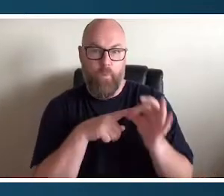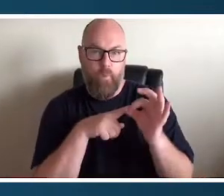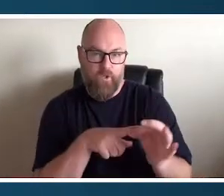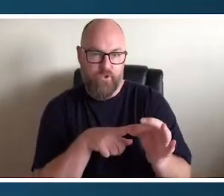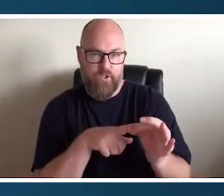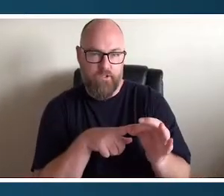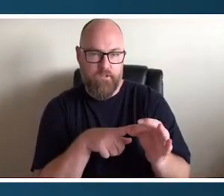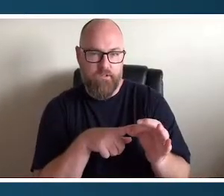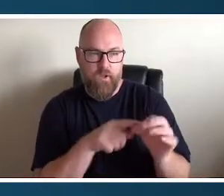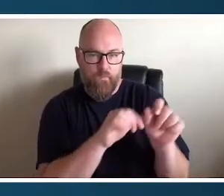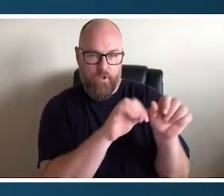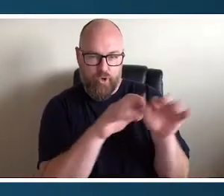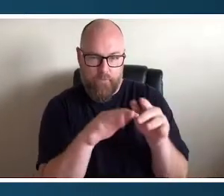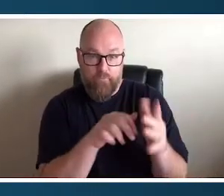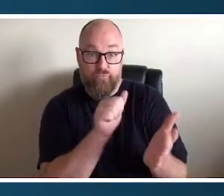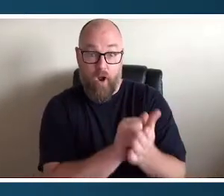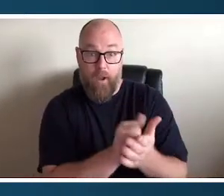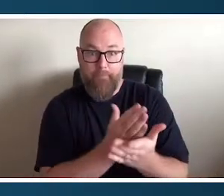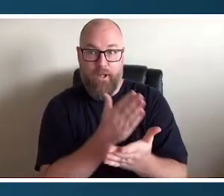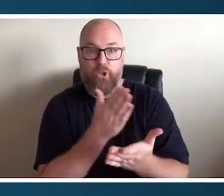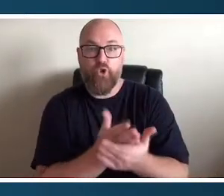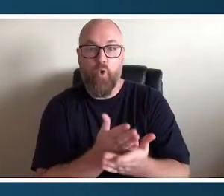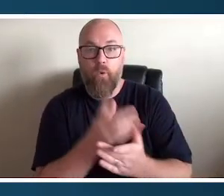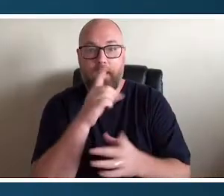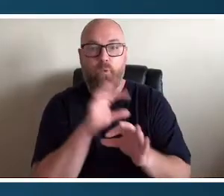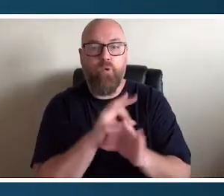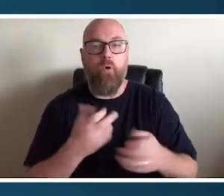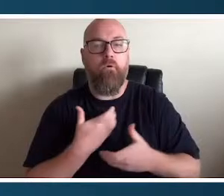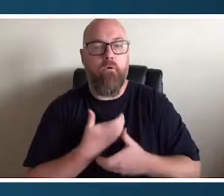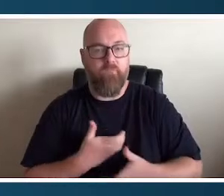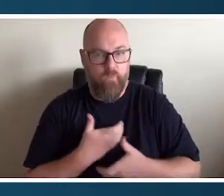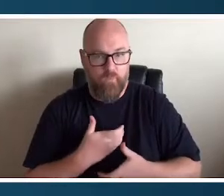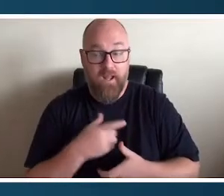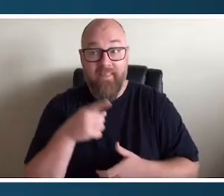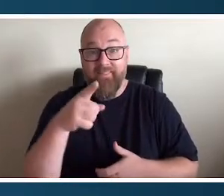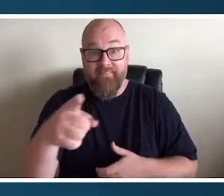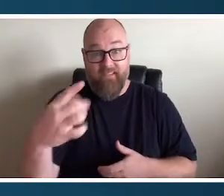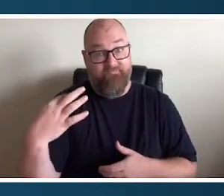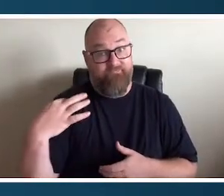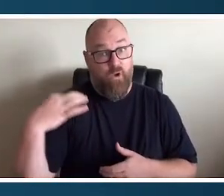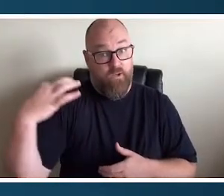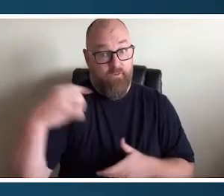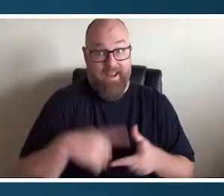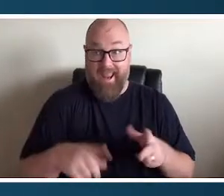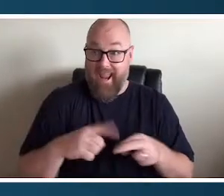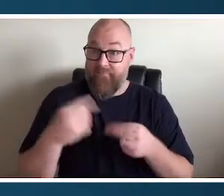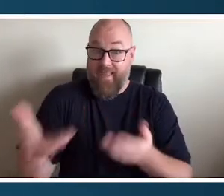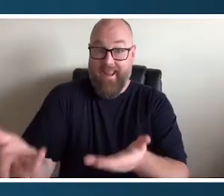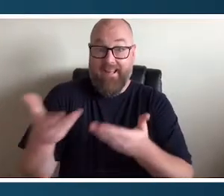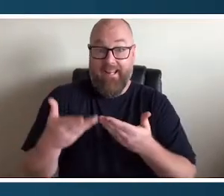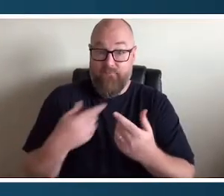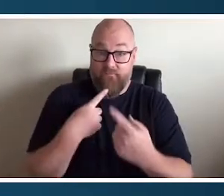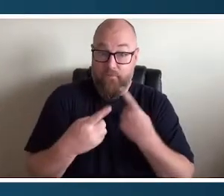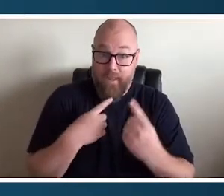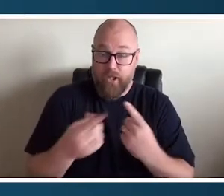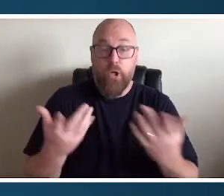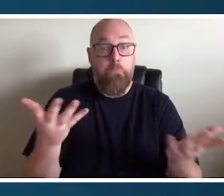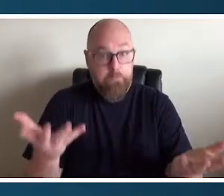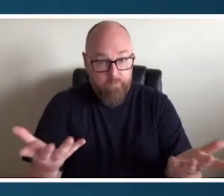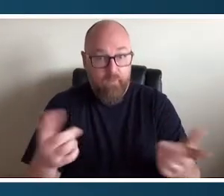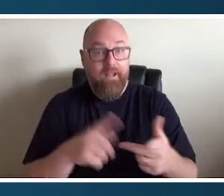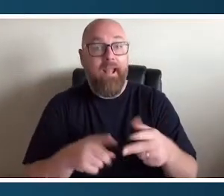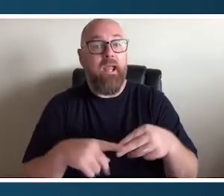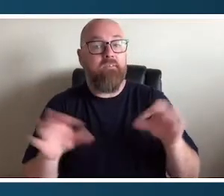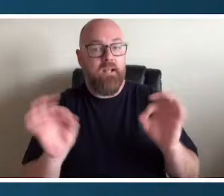people feel uncomfortable. And again, because it's voluntary, if people give it to us, then we receive it. If they don't, then they don't. We don't force it,